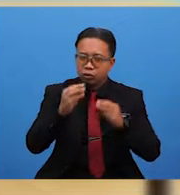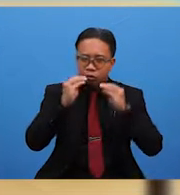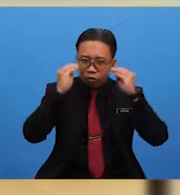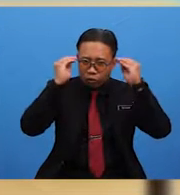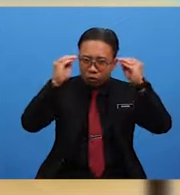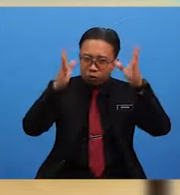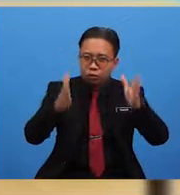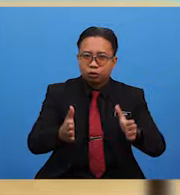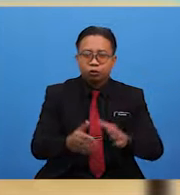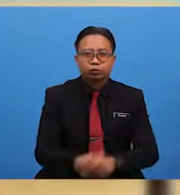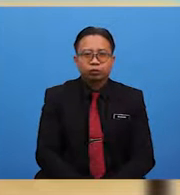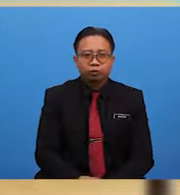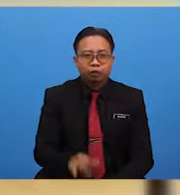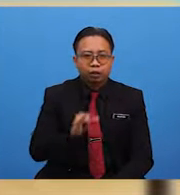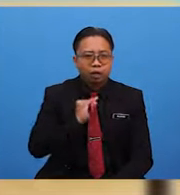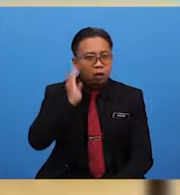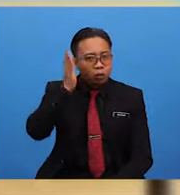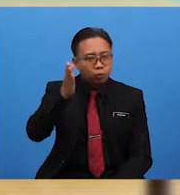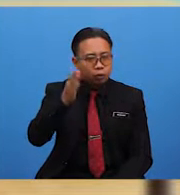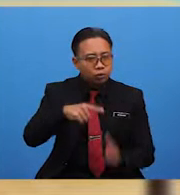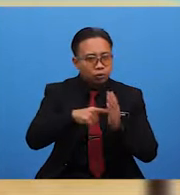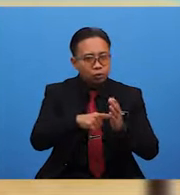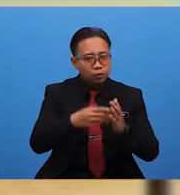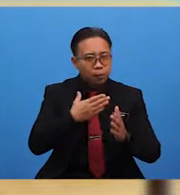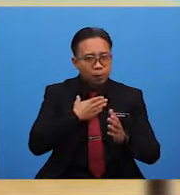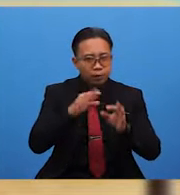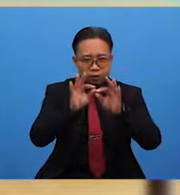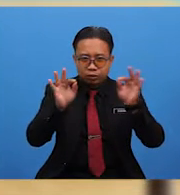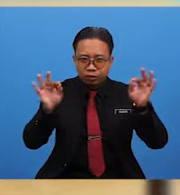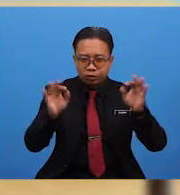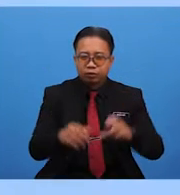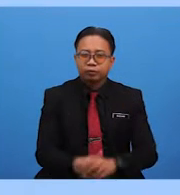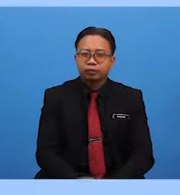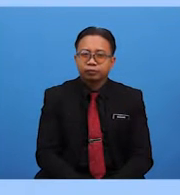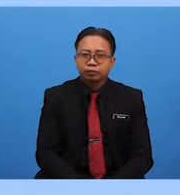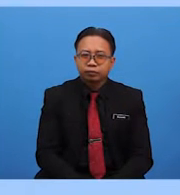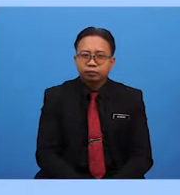friends. I will show you my sentences. Here we go.